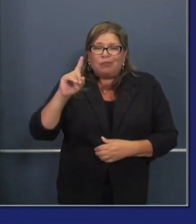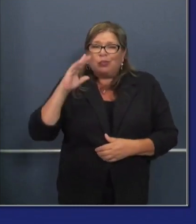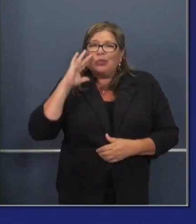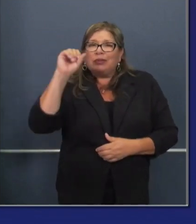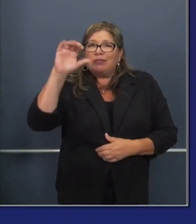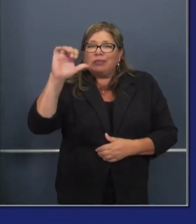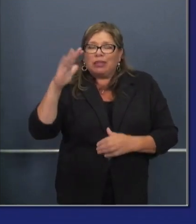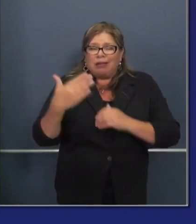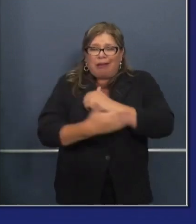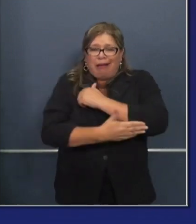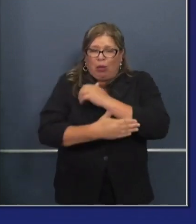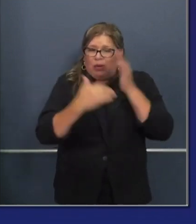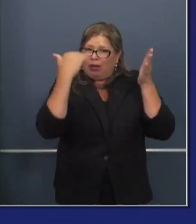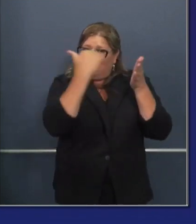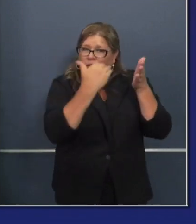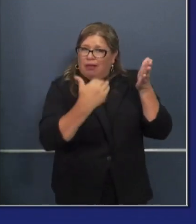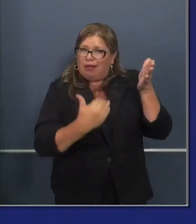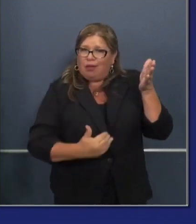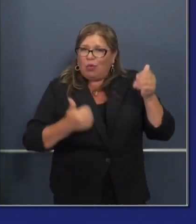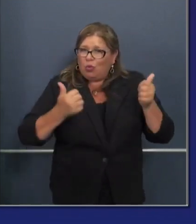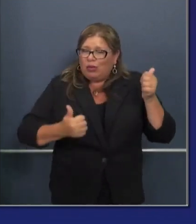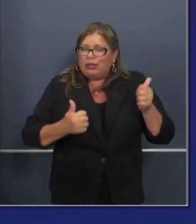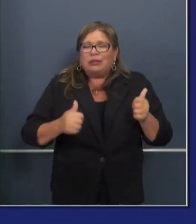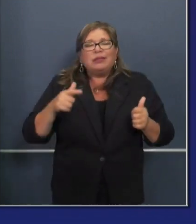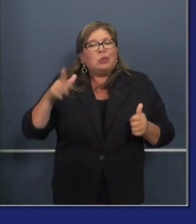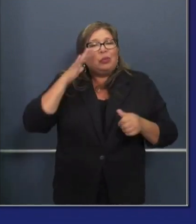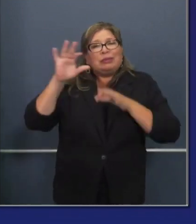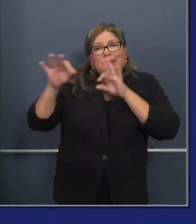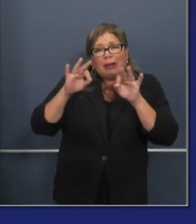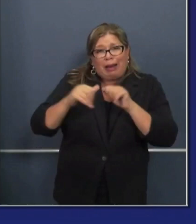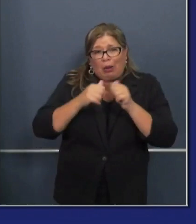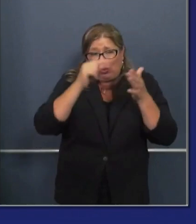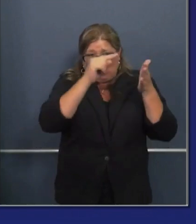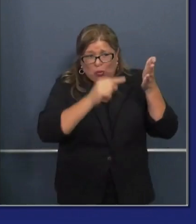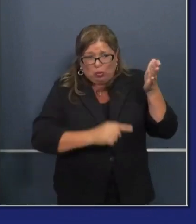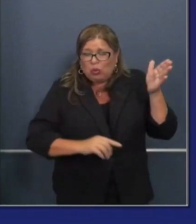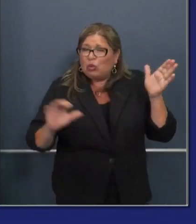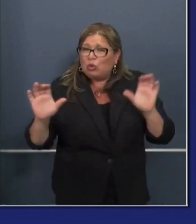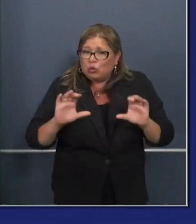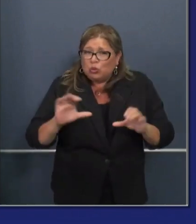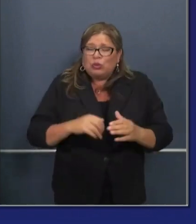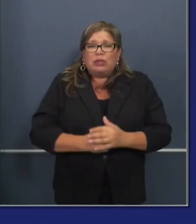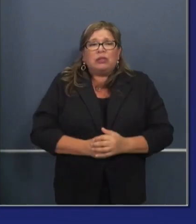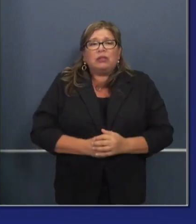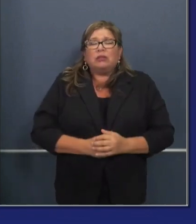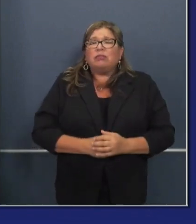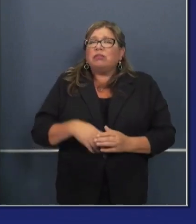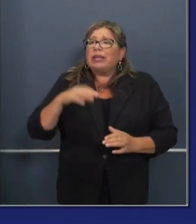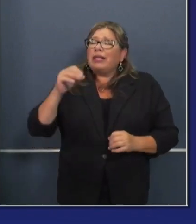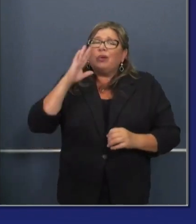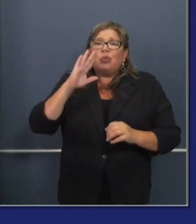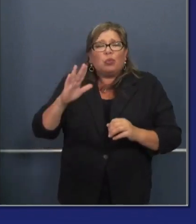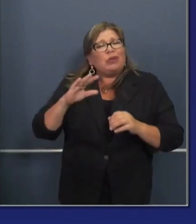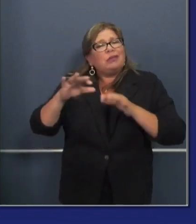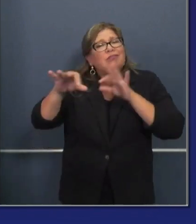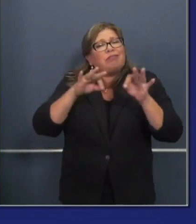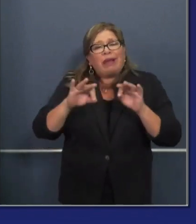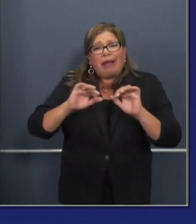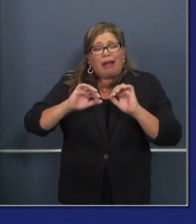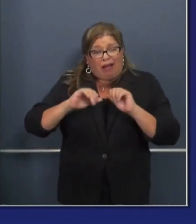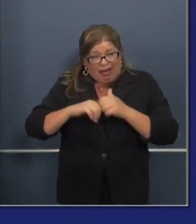part of the technical assistance and how they're doing vis-a-vis these attestations and the kind of technical